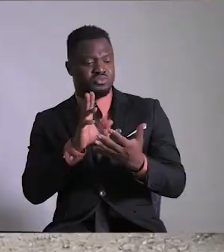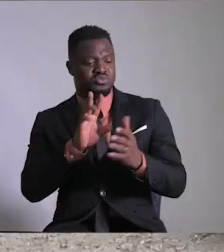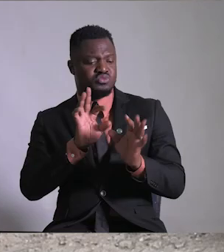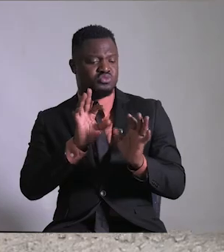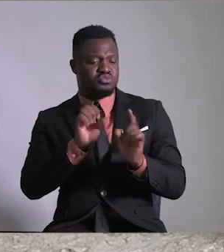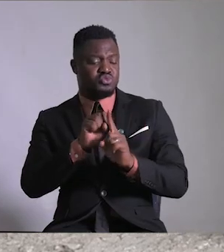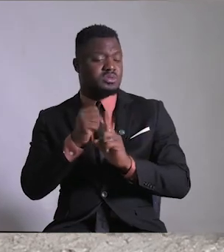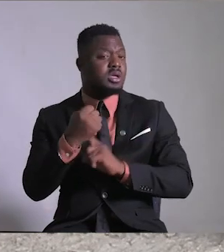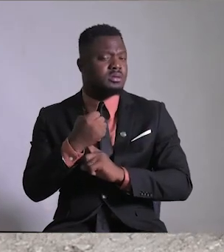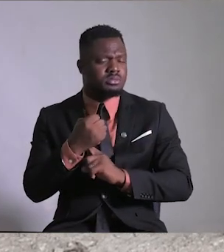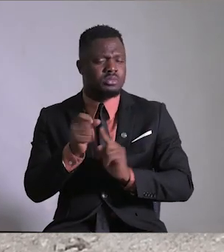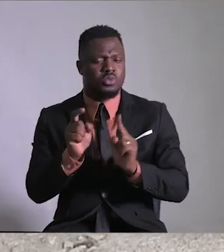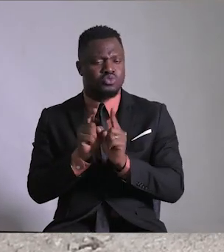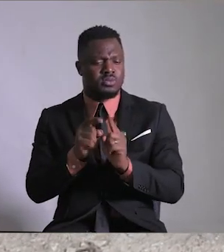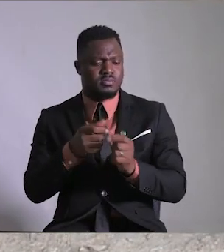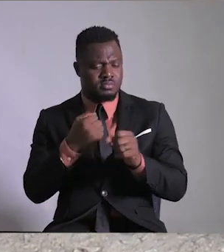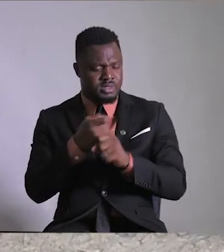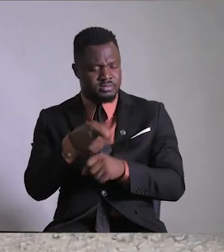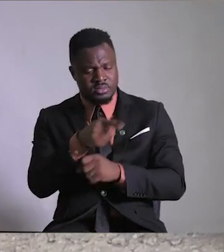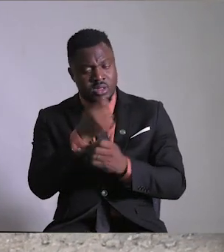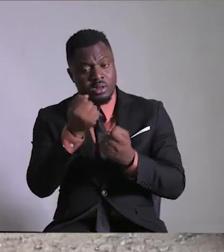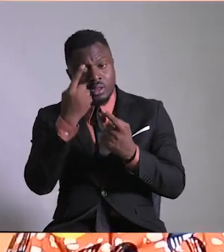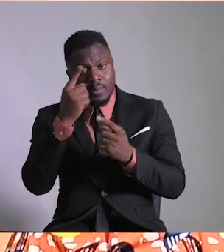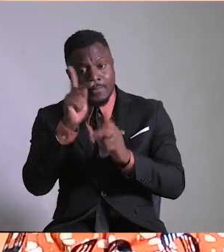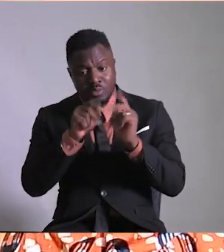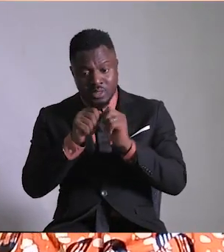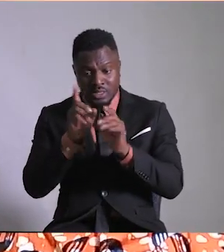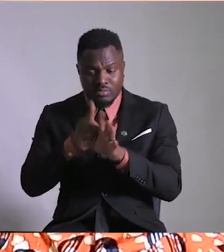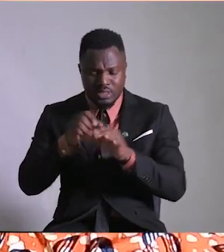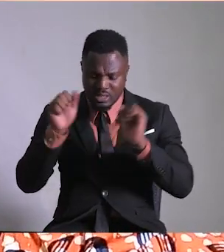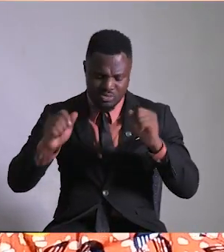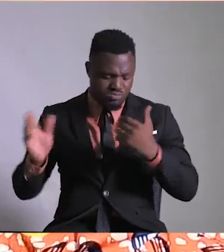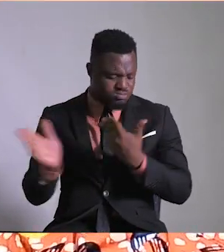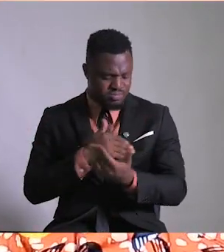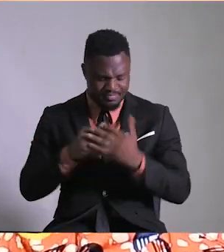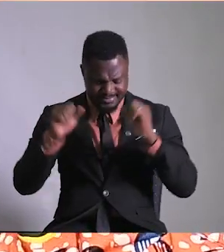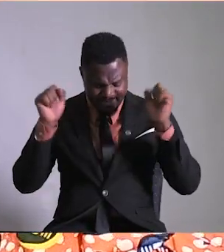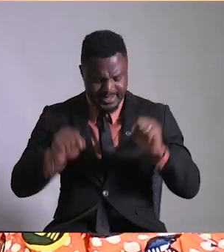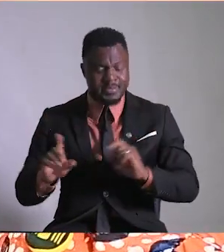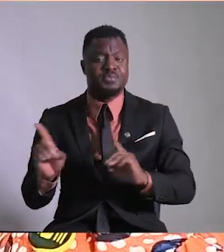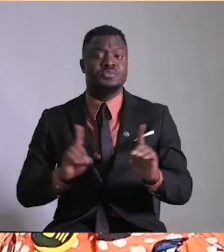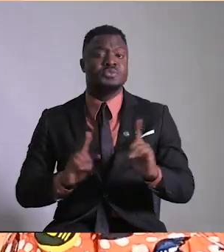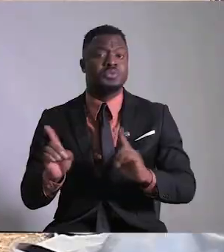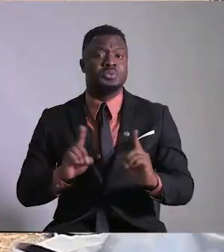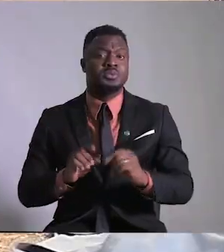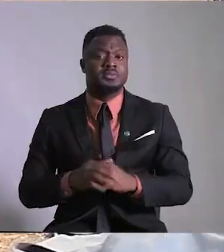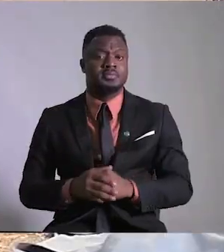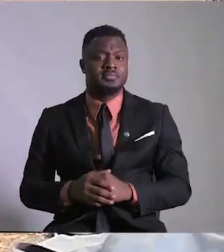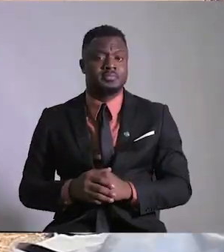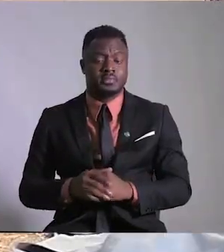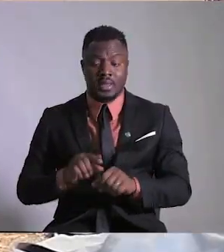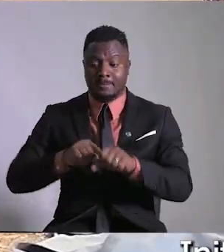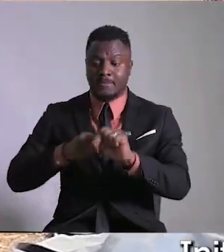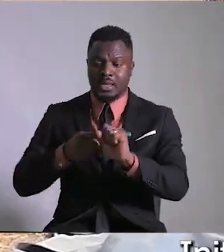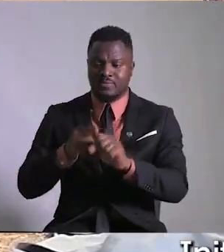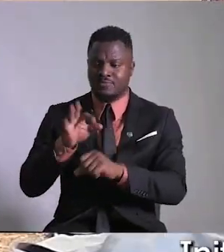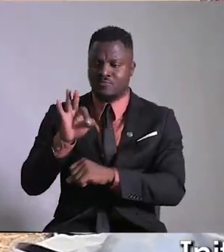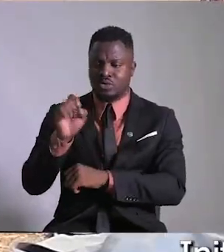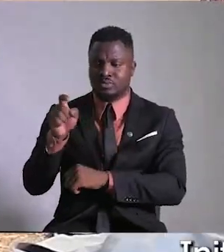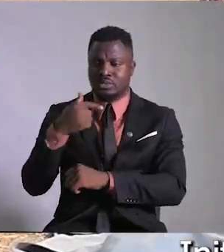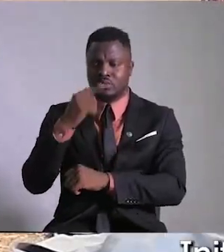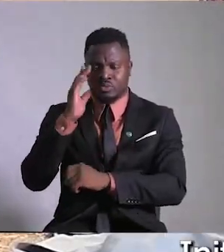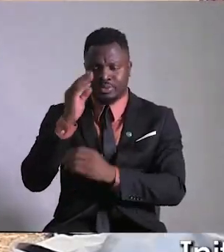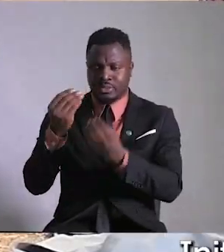society. And we also make them to understand that people with disability can do what you set your mind to do.